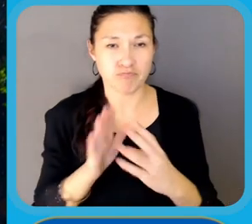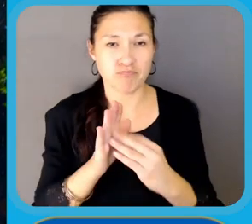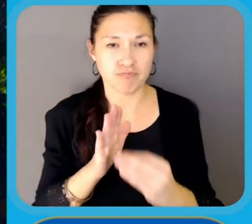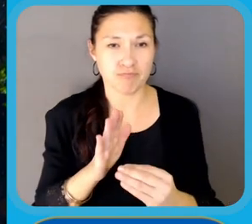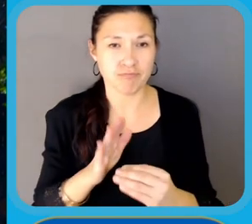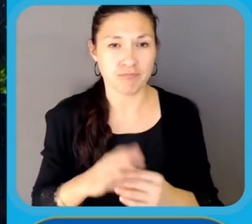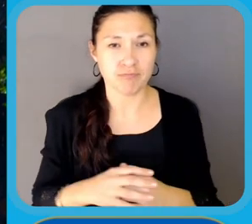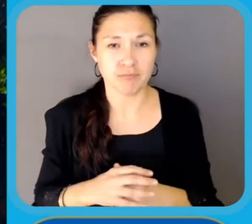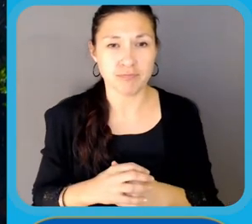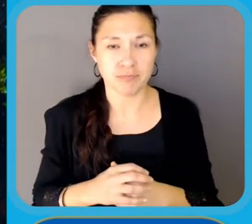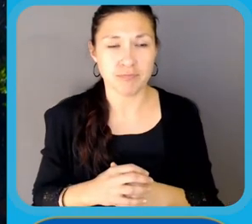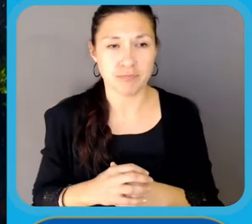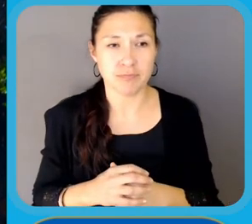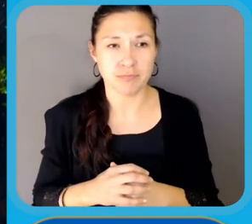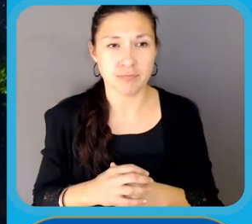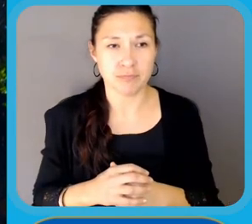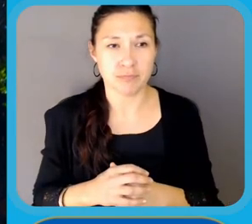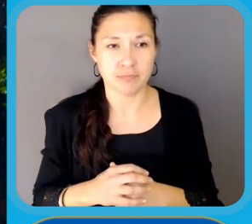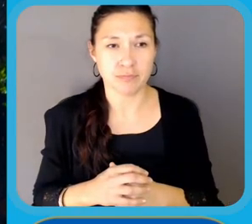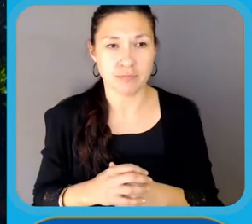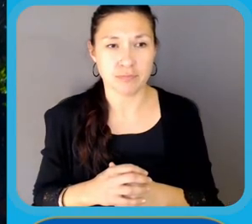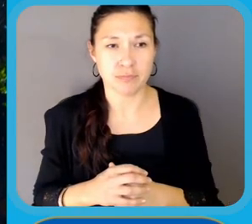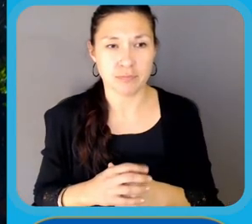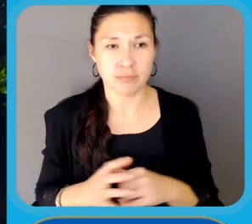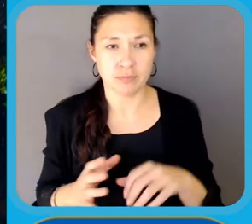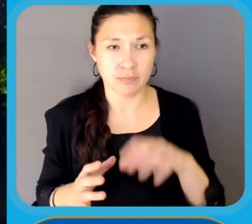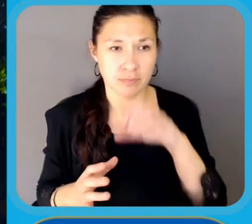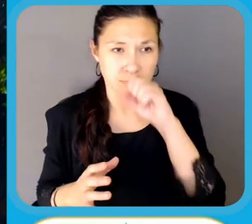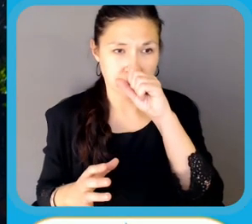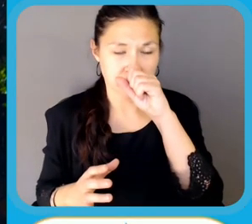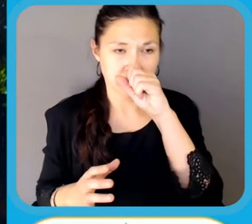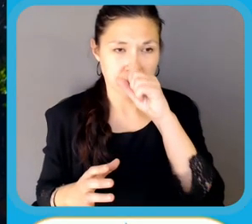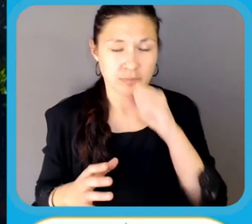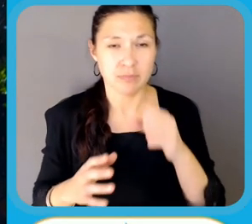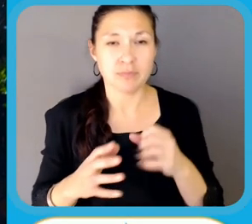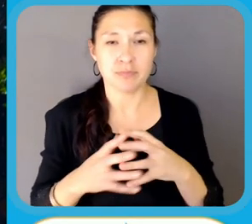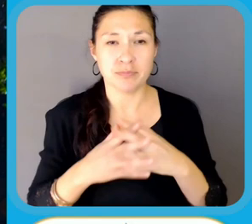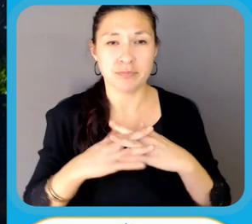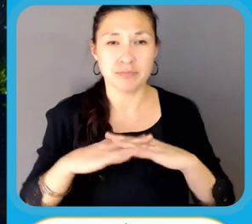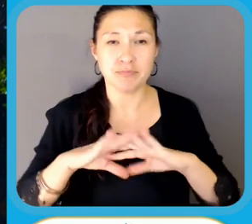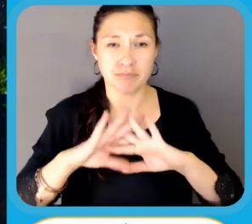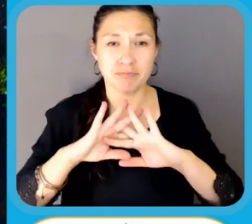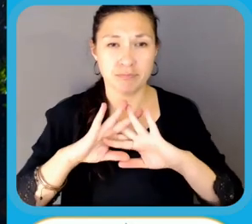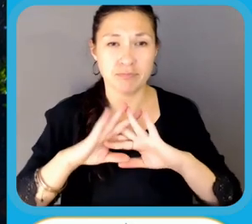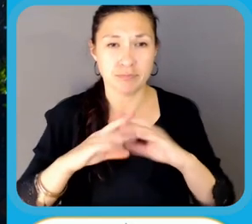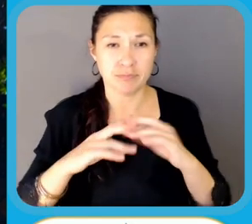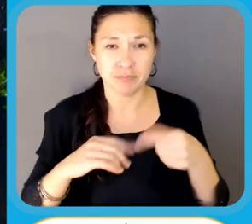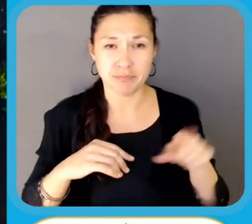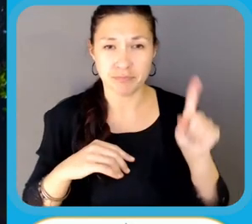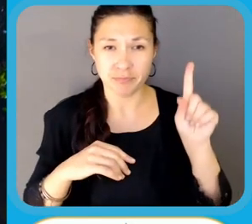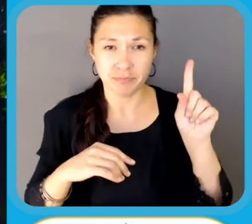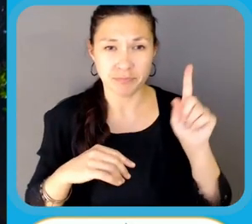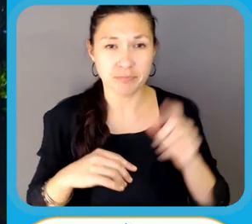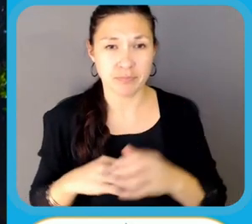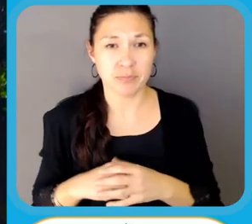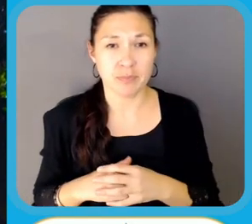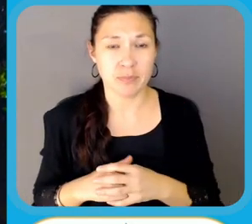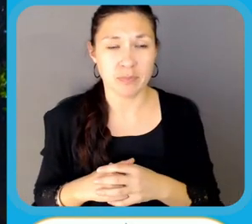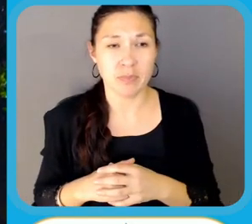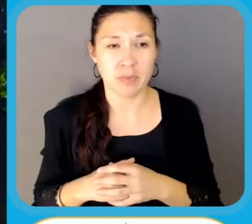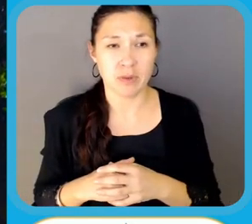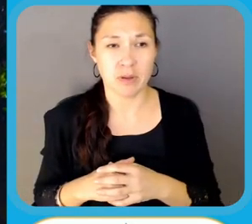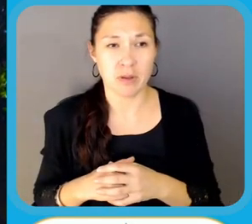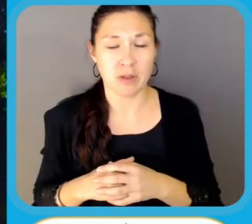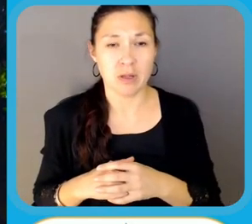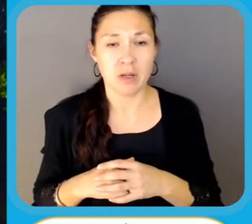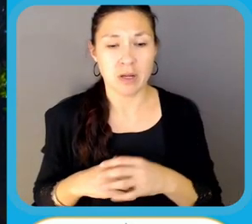the fingertips. And then clasping the hands, reverse the palms up towards the ceiling and reach up, lengthening